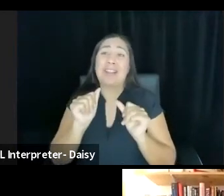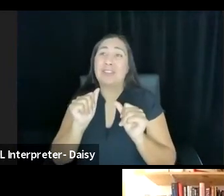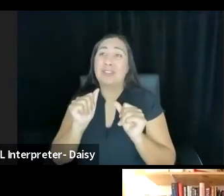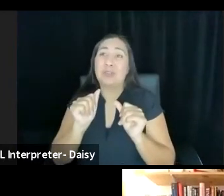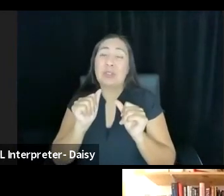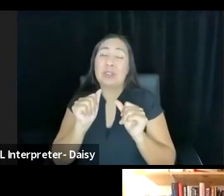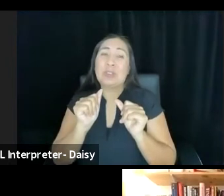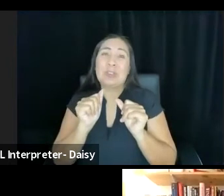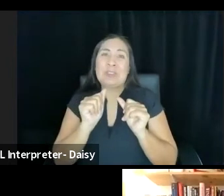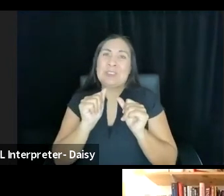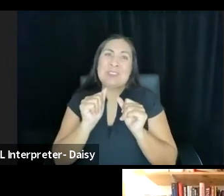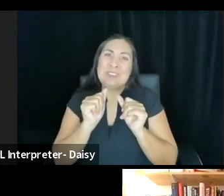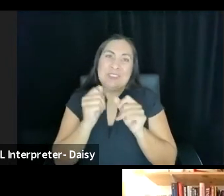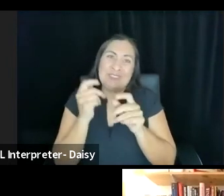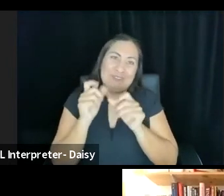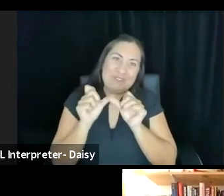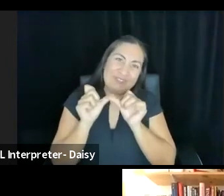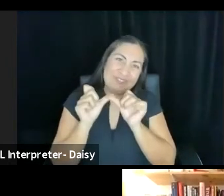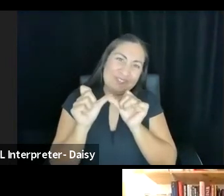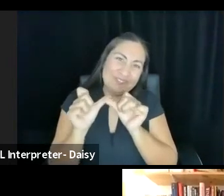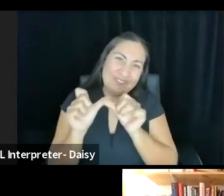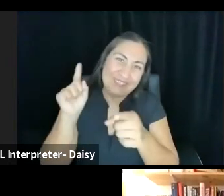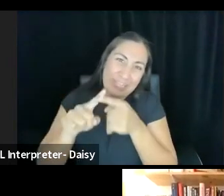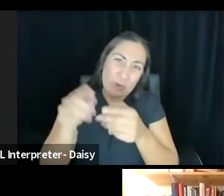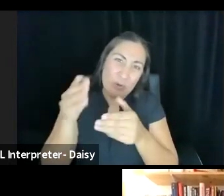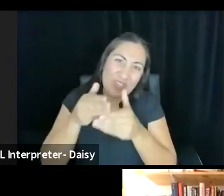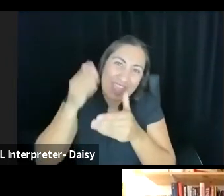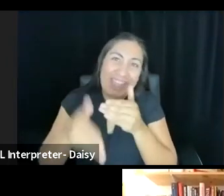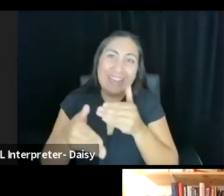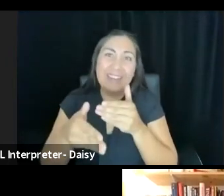are safe and find out what they need.